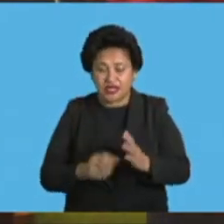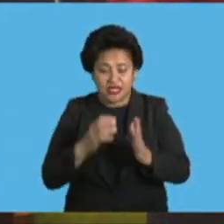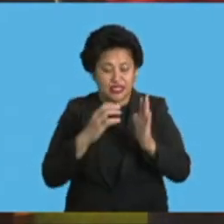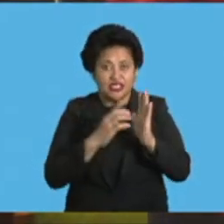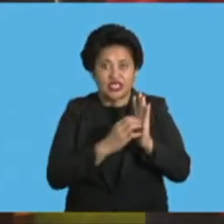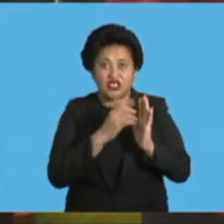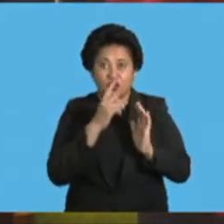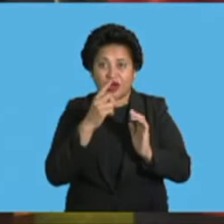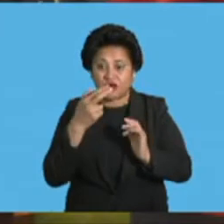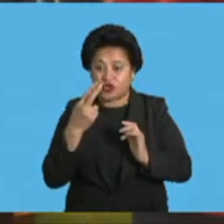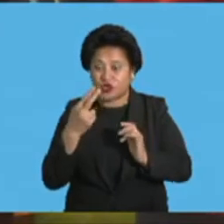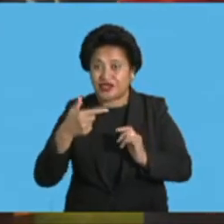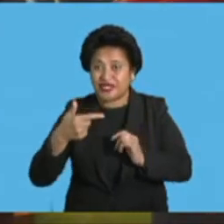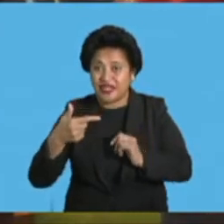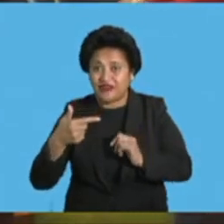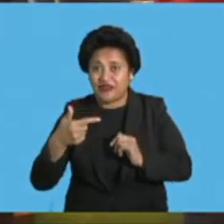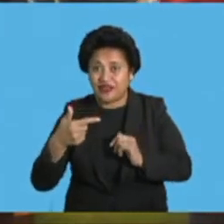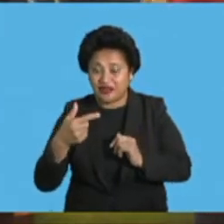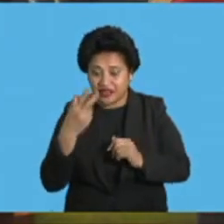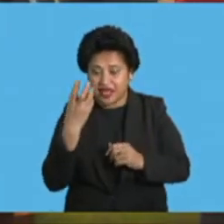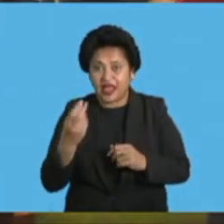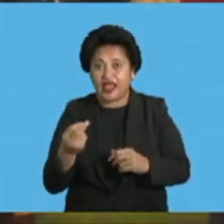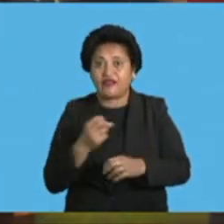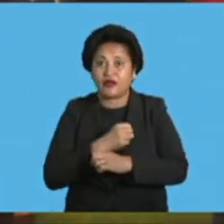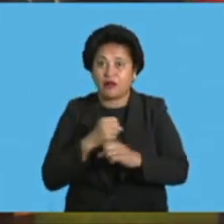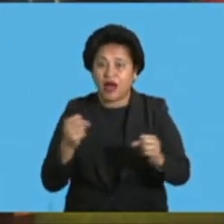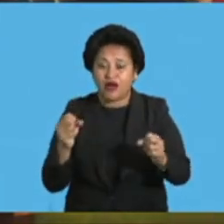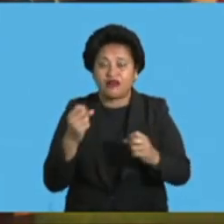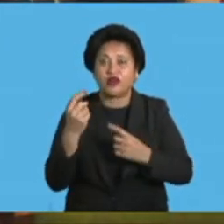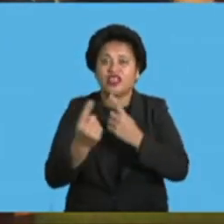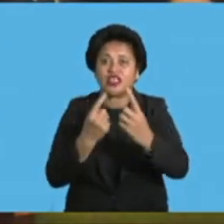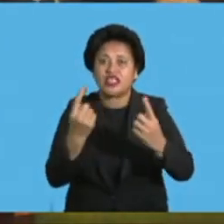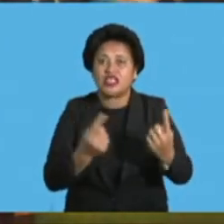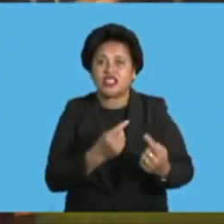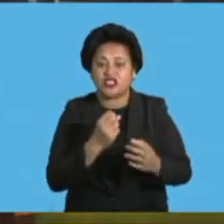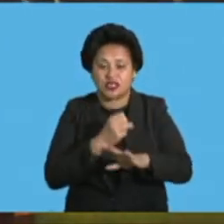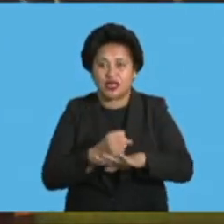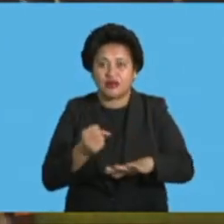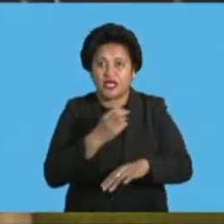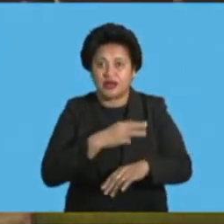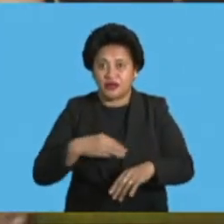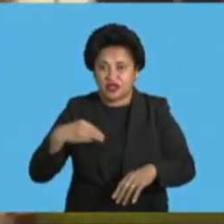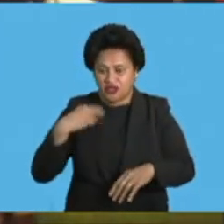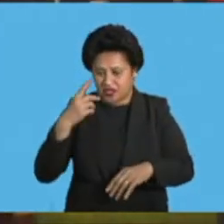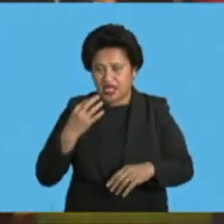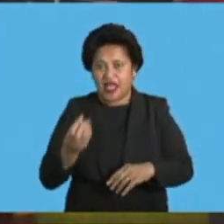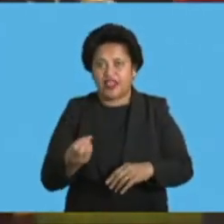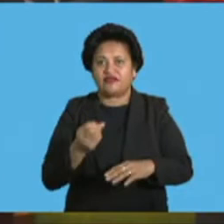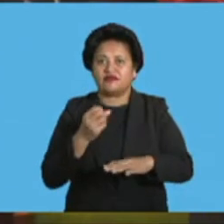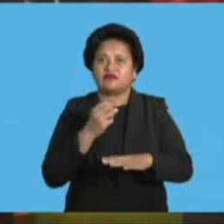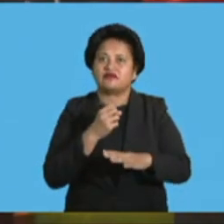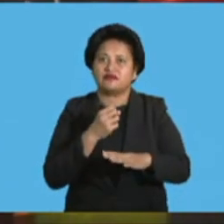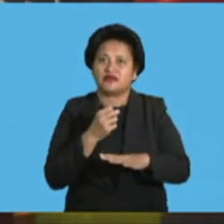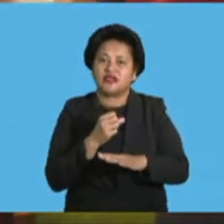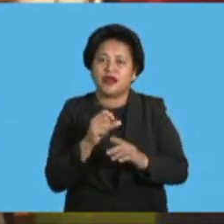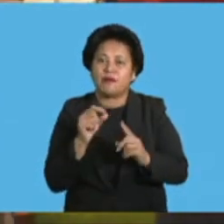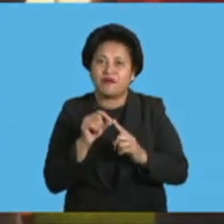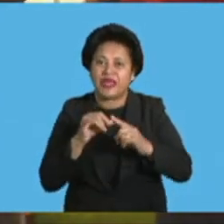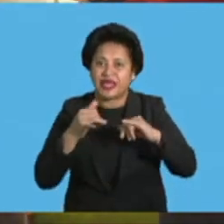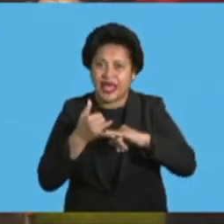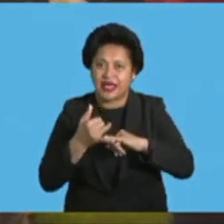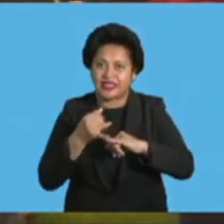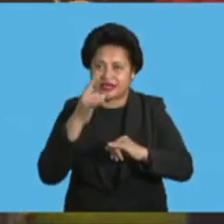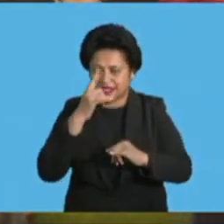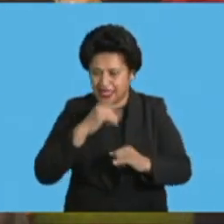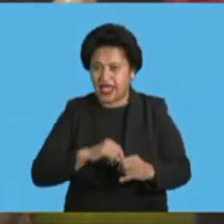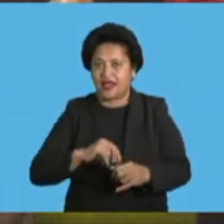Constitution empowers the permanent secretary of each ministry with the authority to appoint, remove, and institute disciplinary